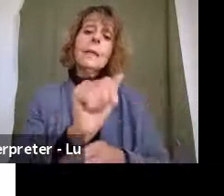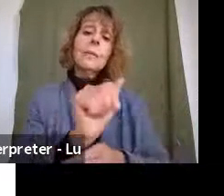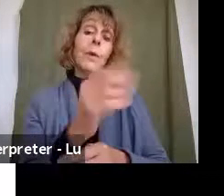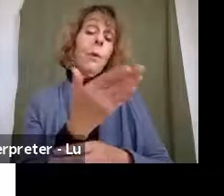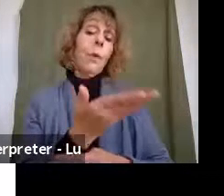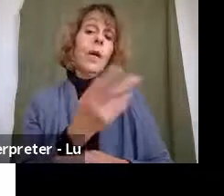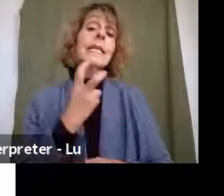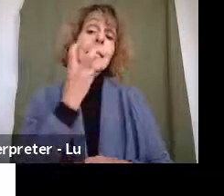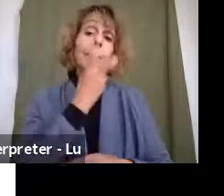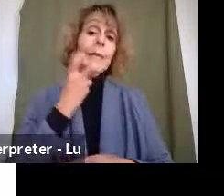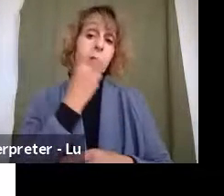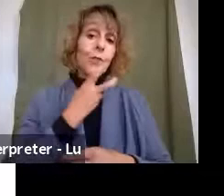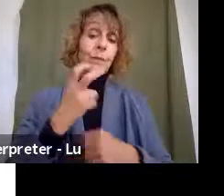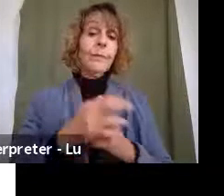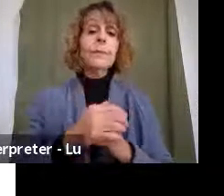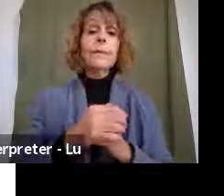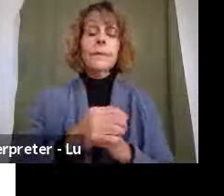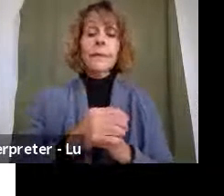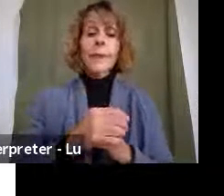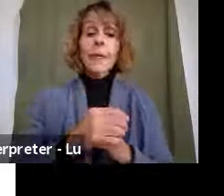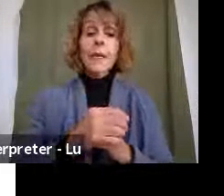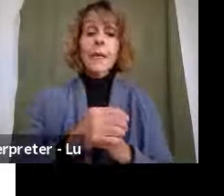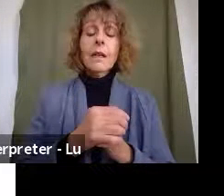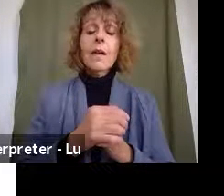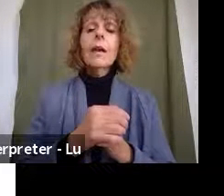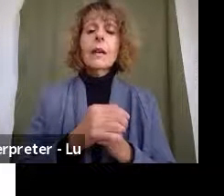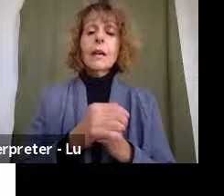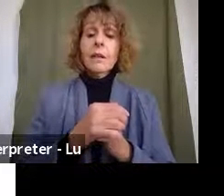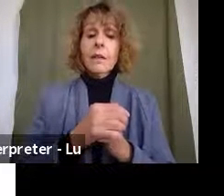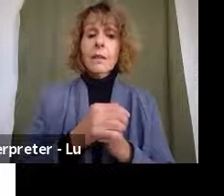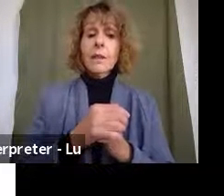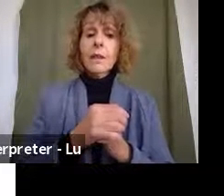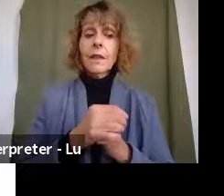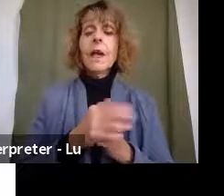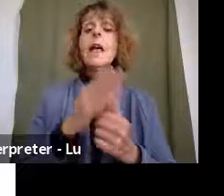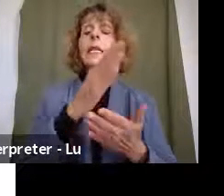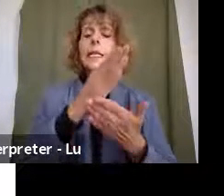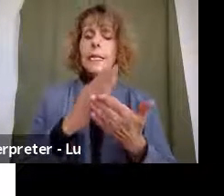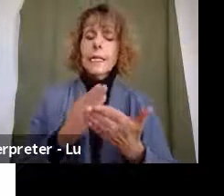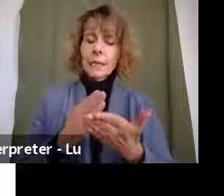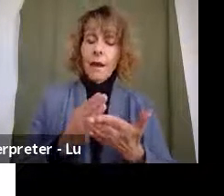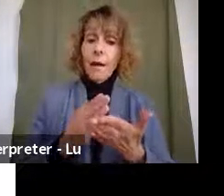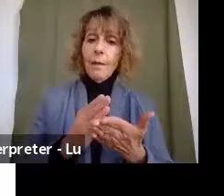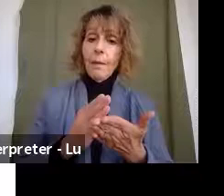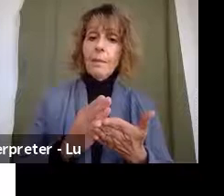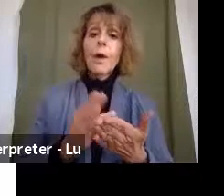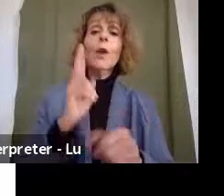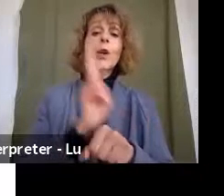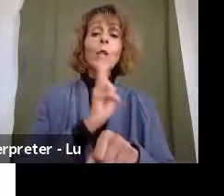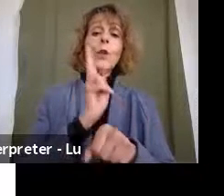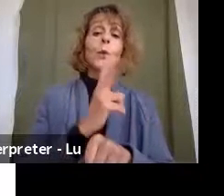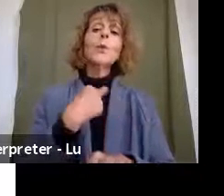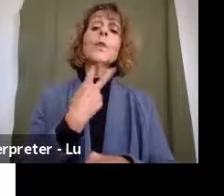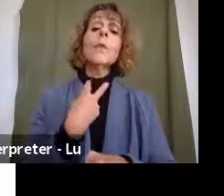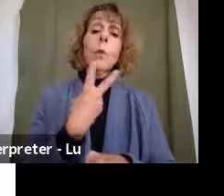So there are people with speech disabilities that do vocalize, but then there are other